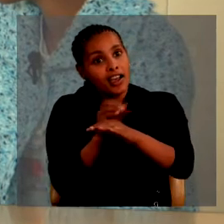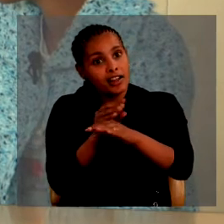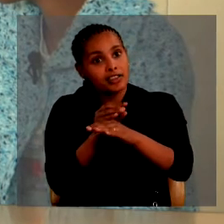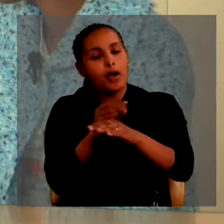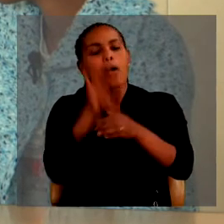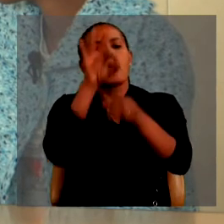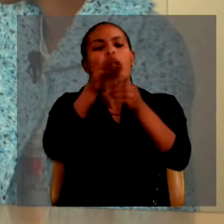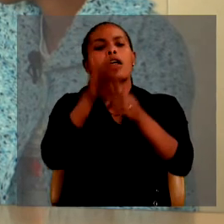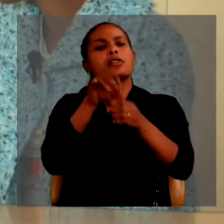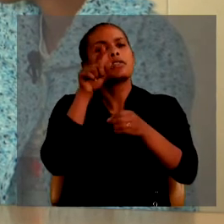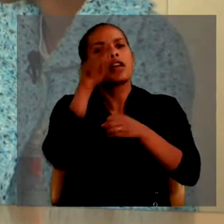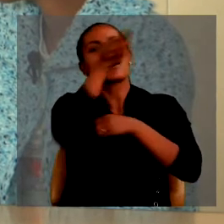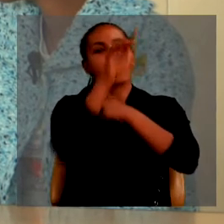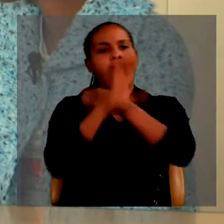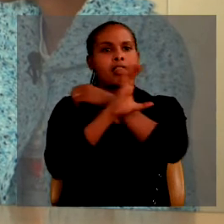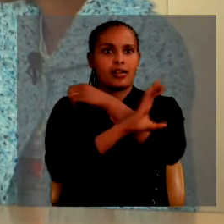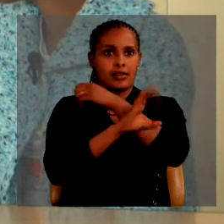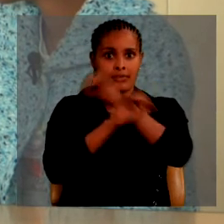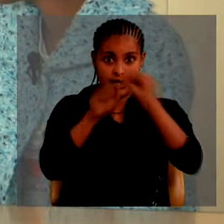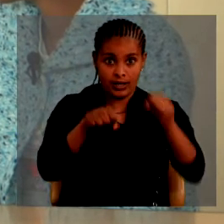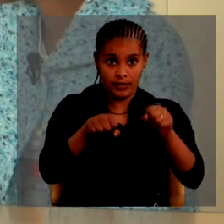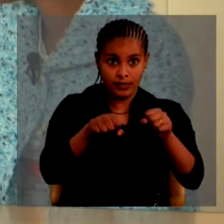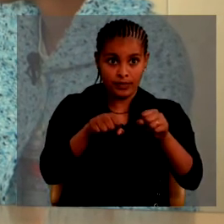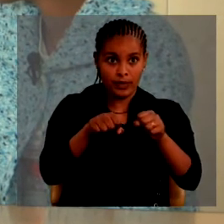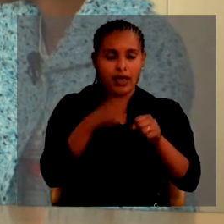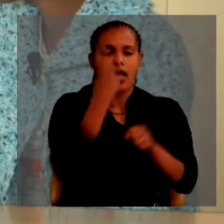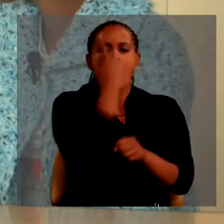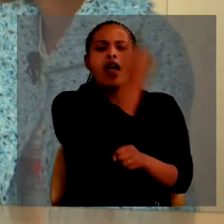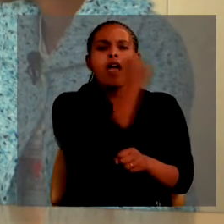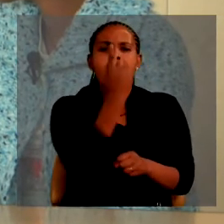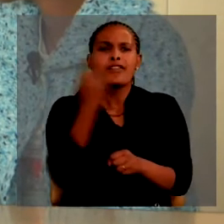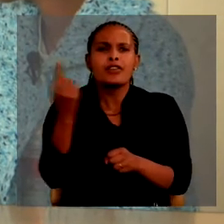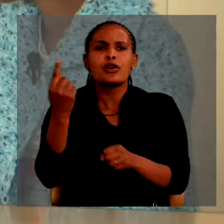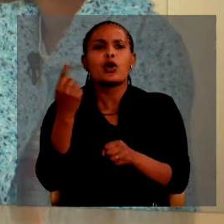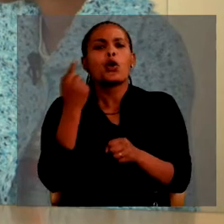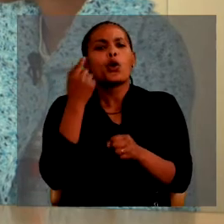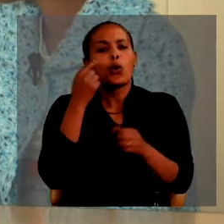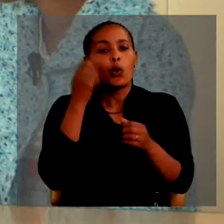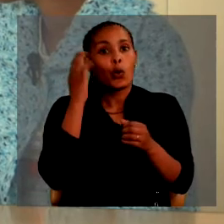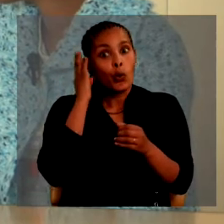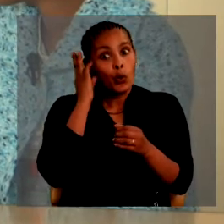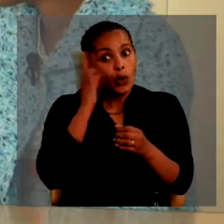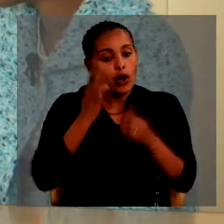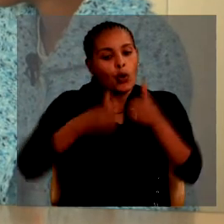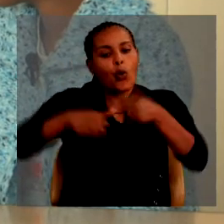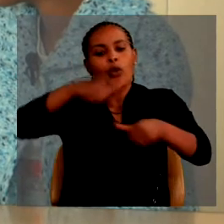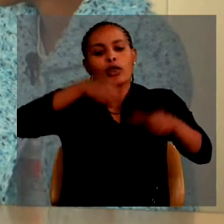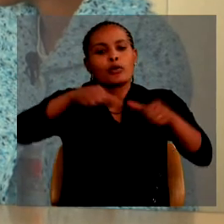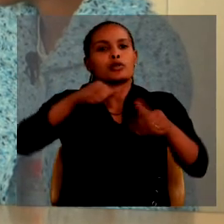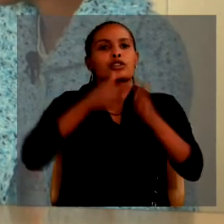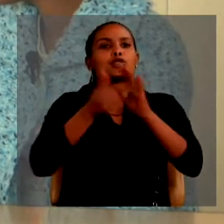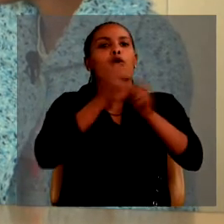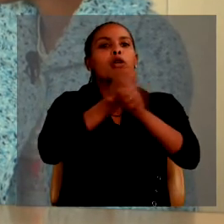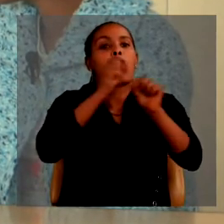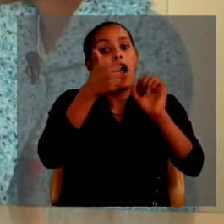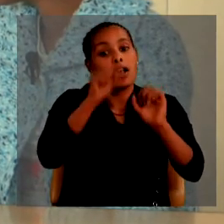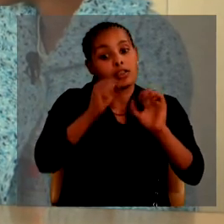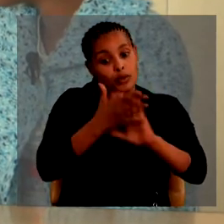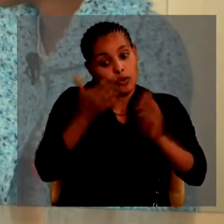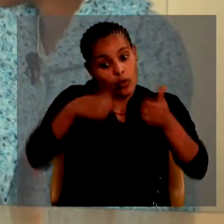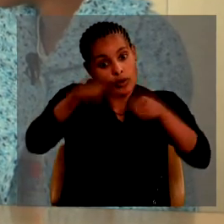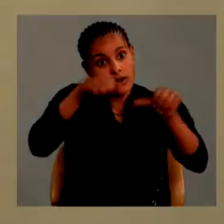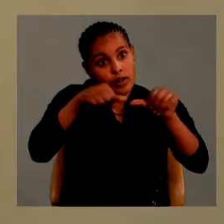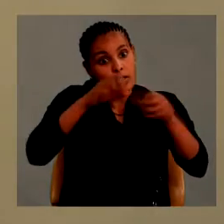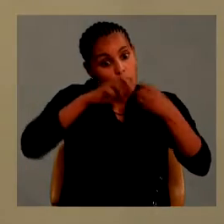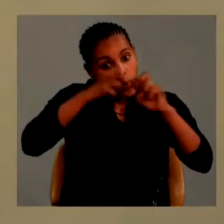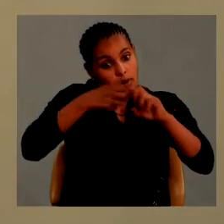trees in their country. So everybody would contribute towards the solution. As we contribute towards